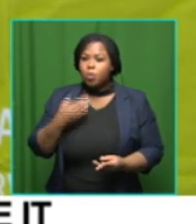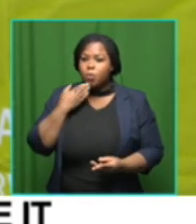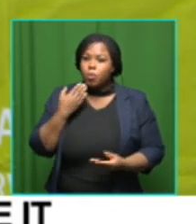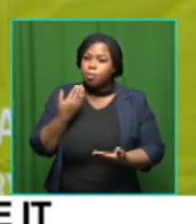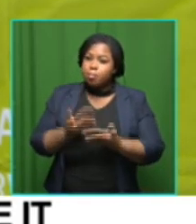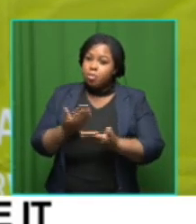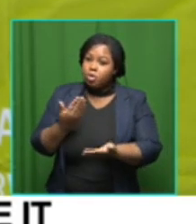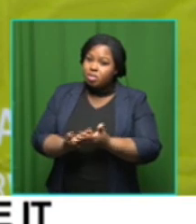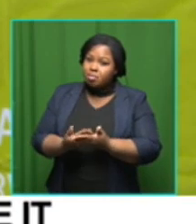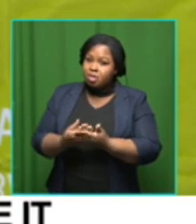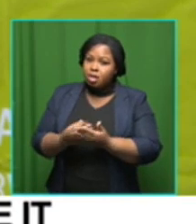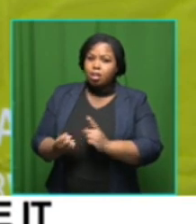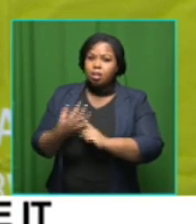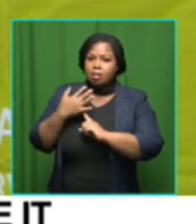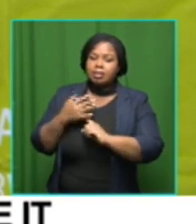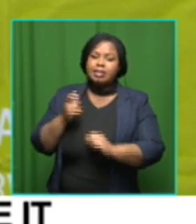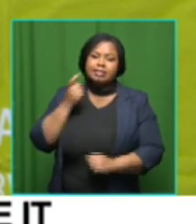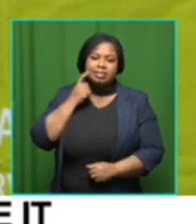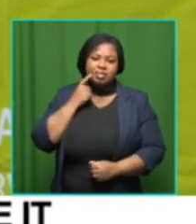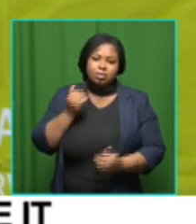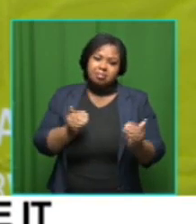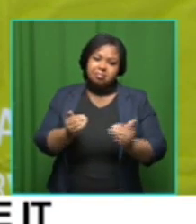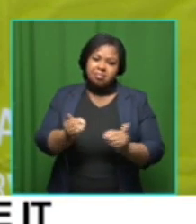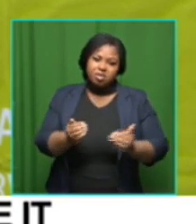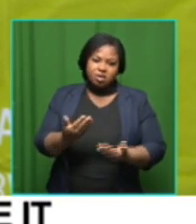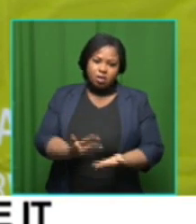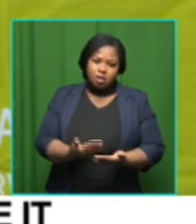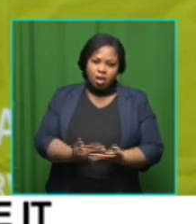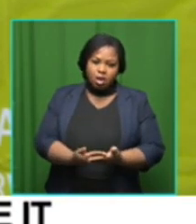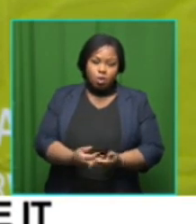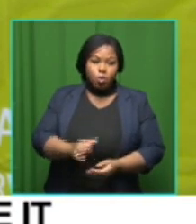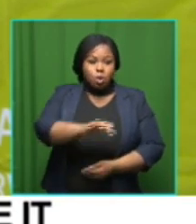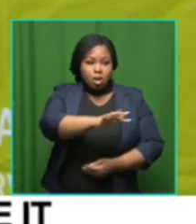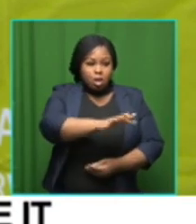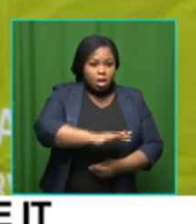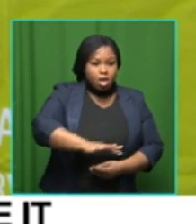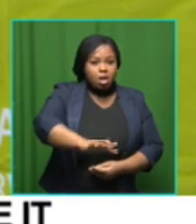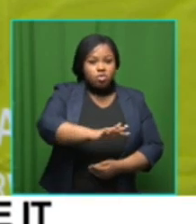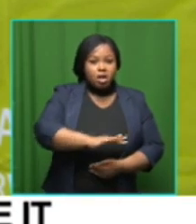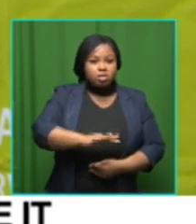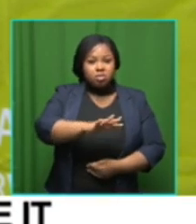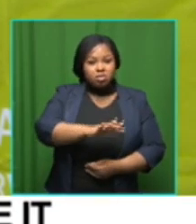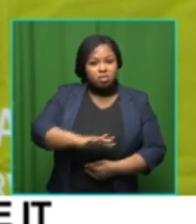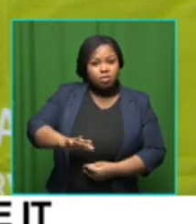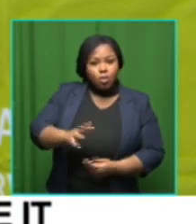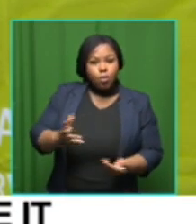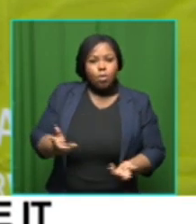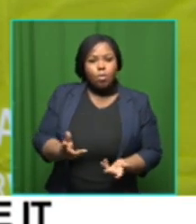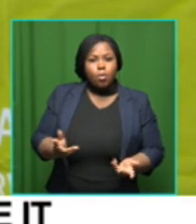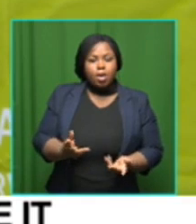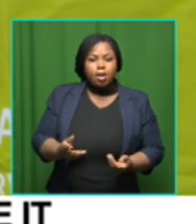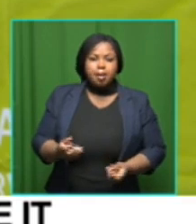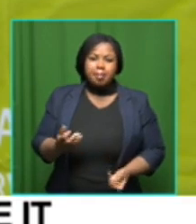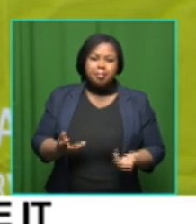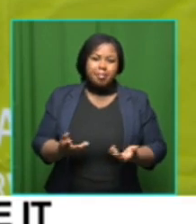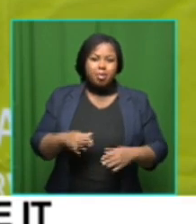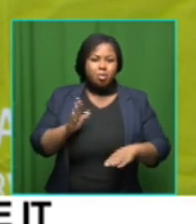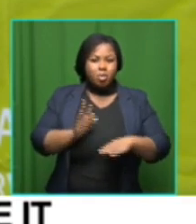infected, we'll be in a better position. When we know which areas, which geographic locations have got a